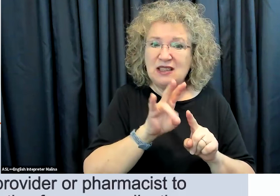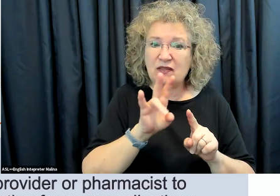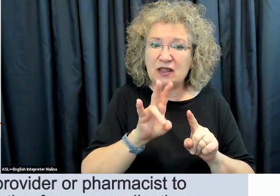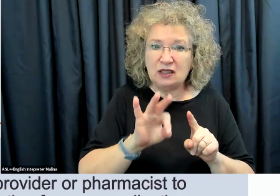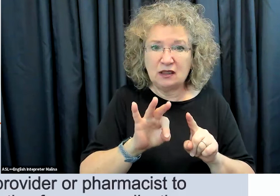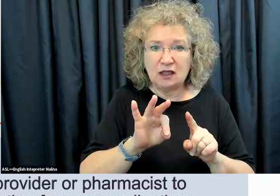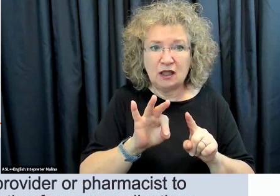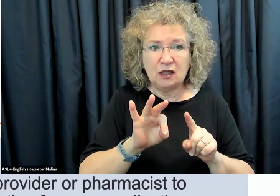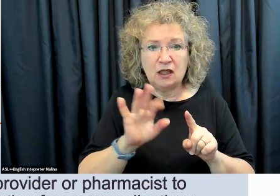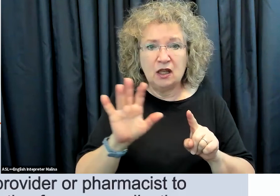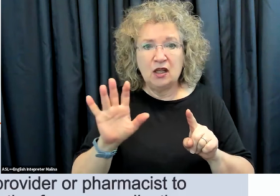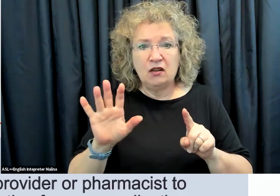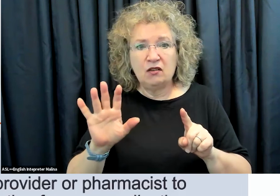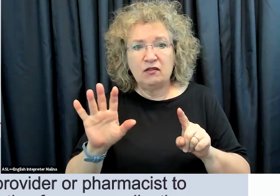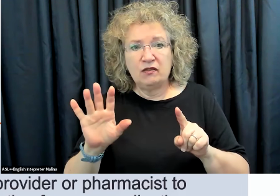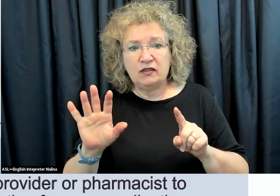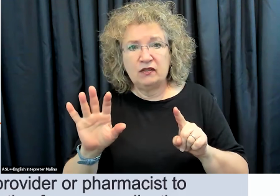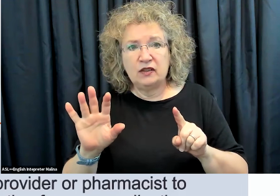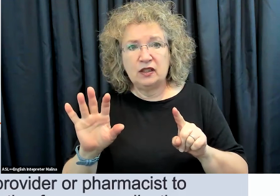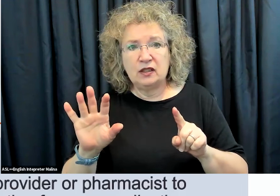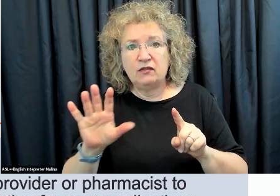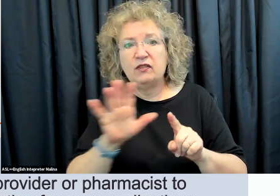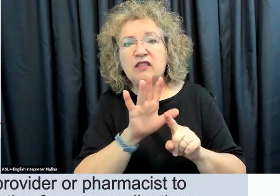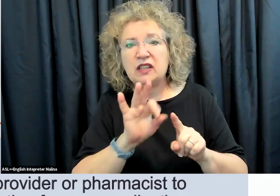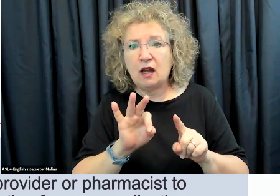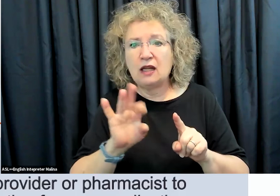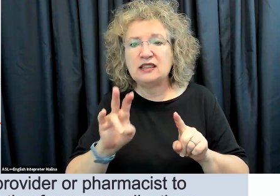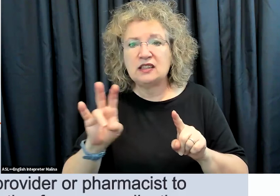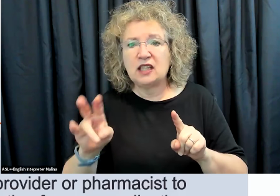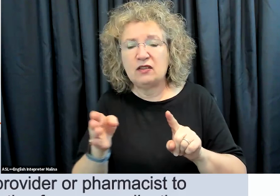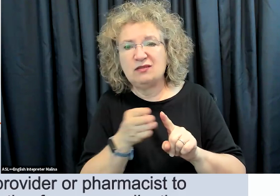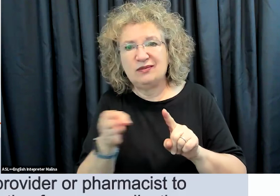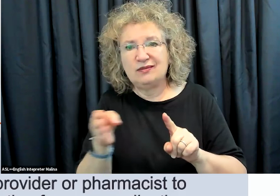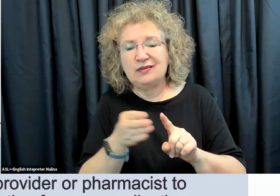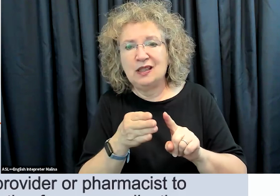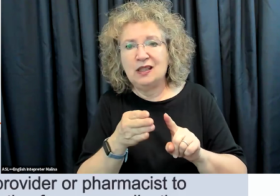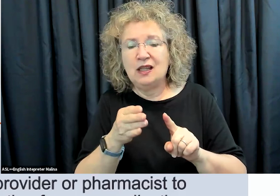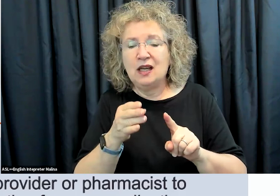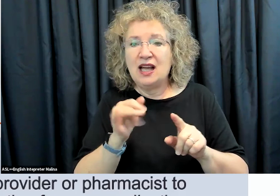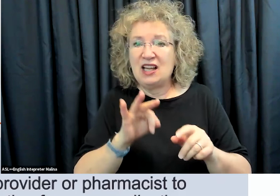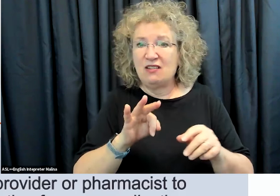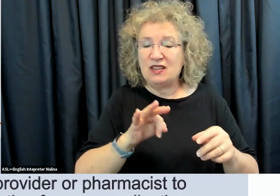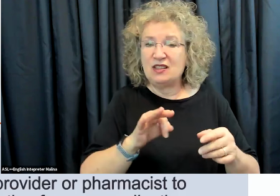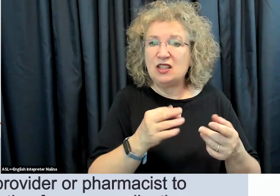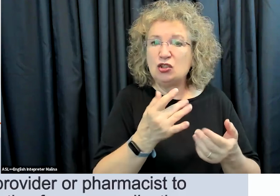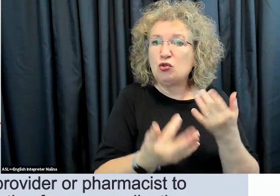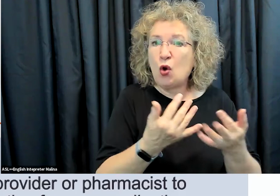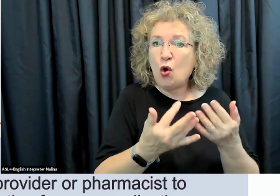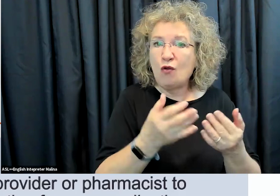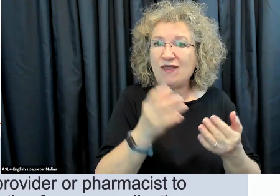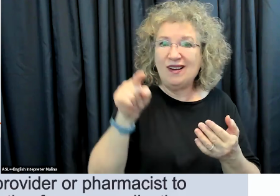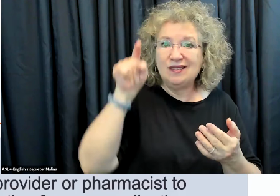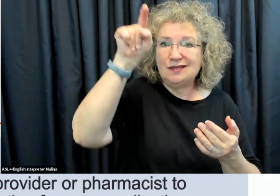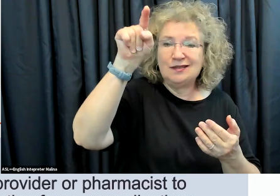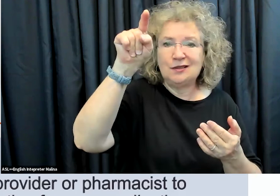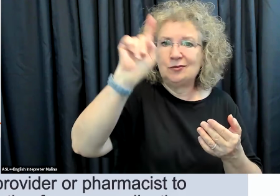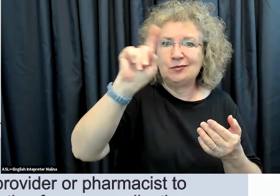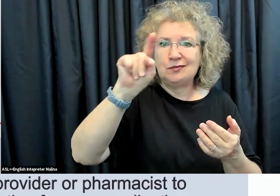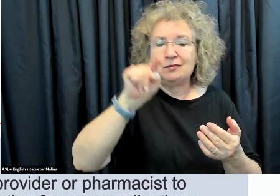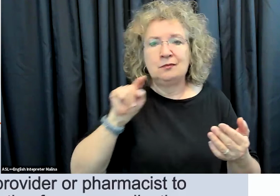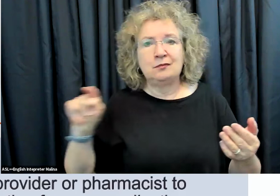them near heat sources like stoves. Don't store your medications in the freezer or in a hot car. And